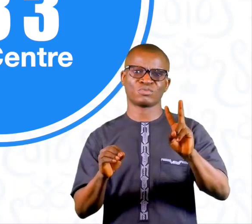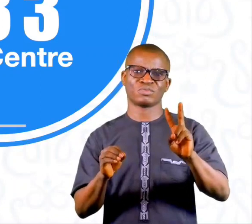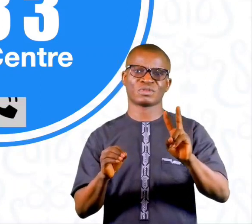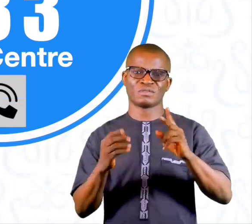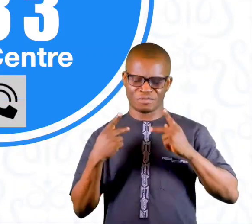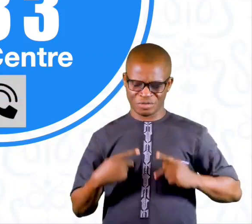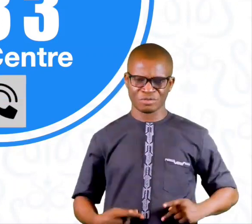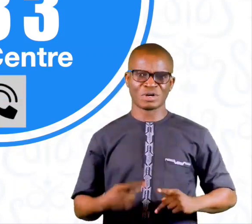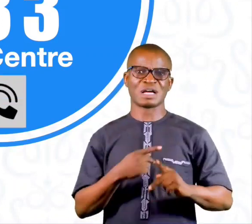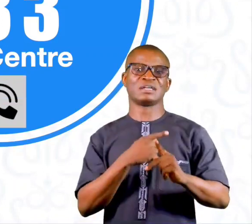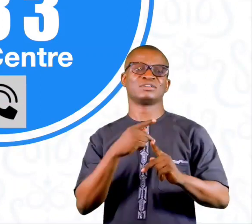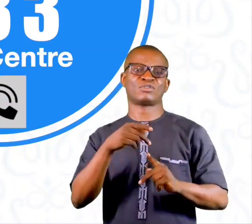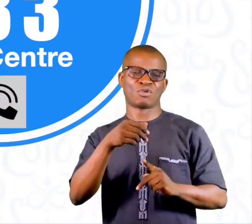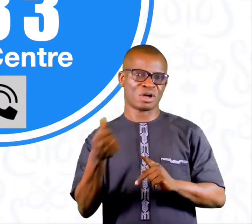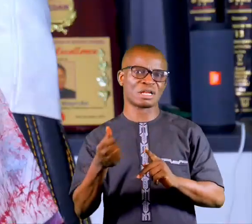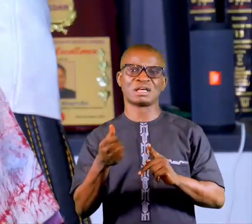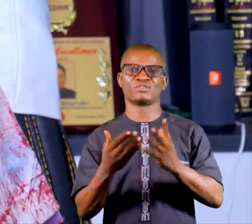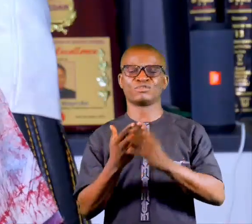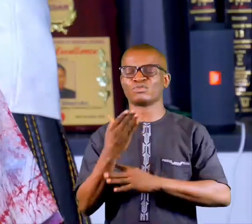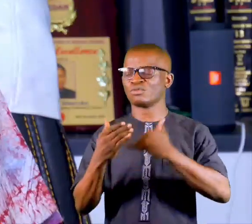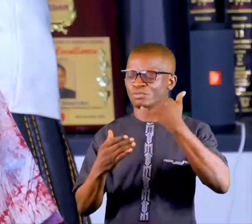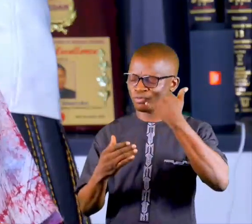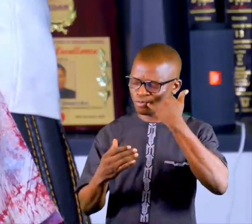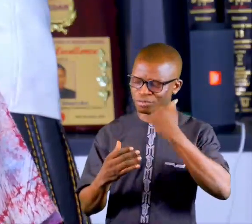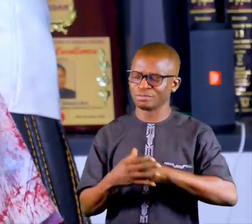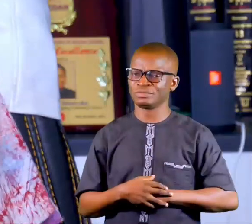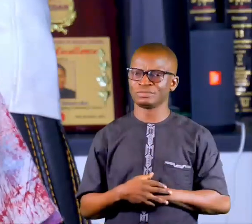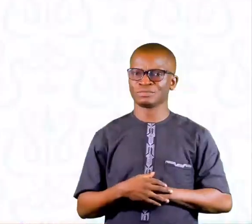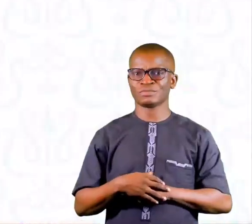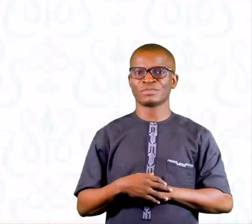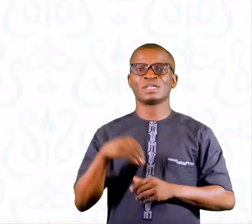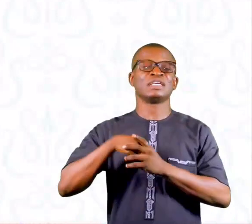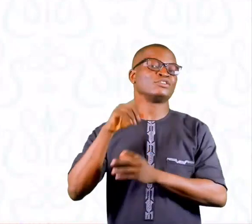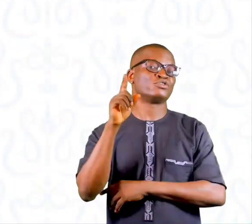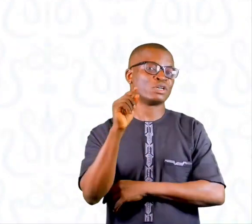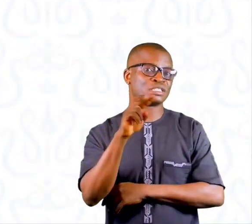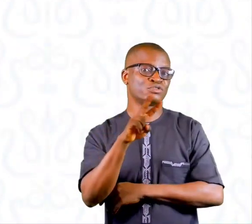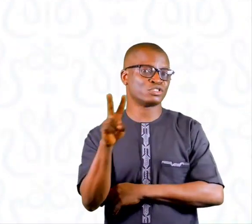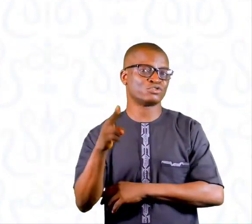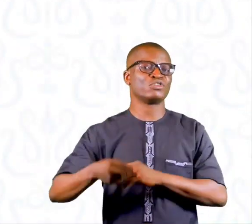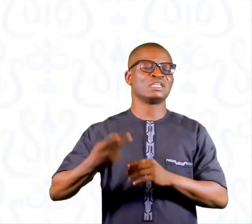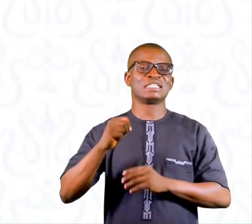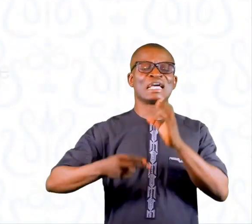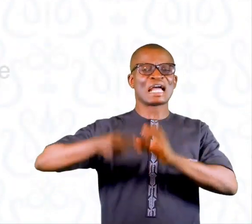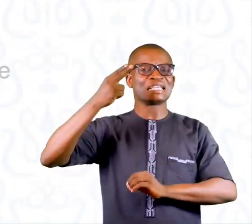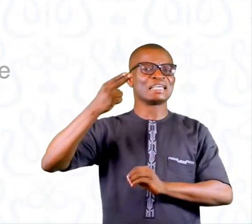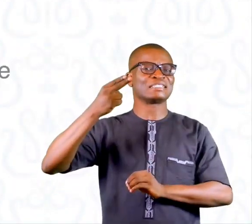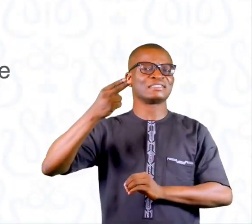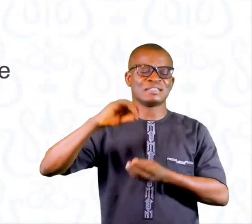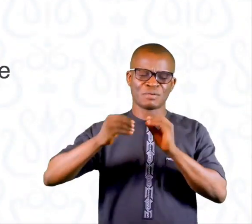reports through our call center. For 2022, the highest number of